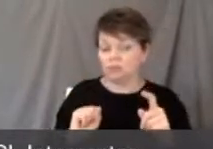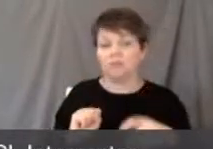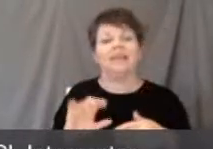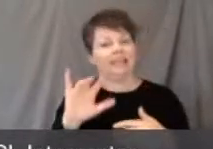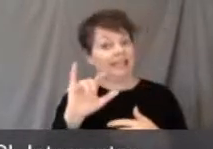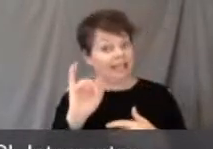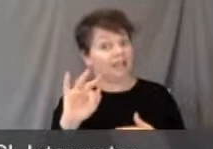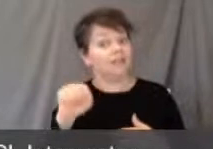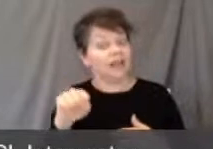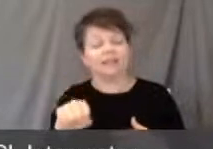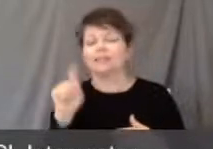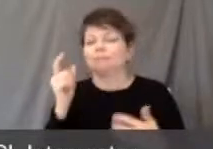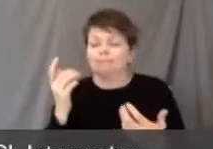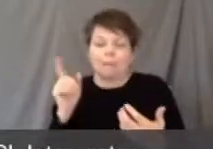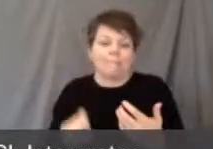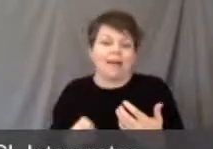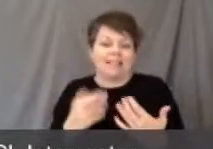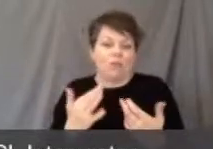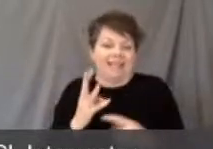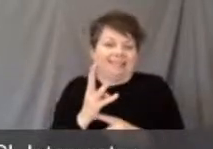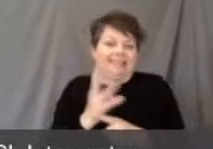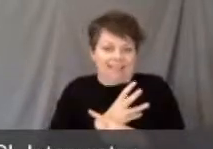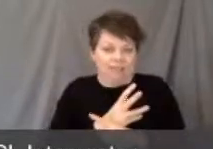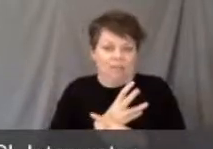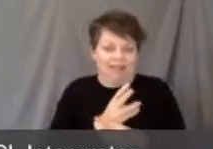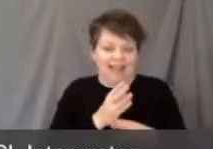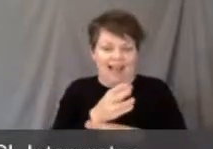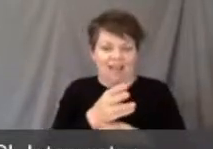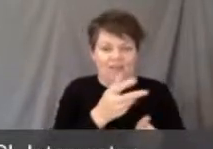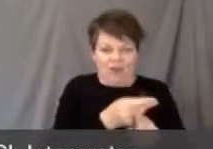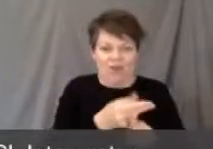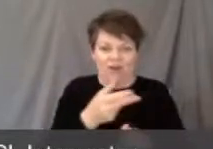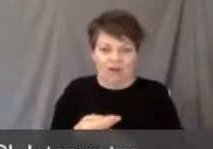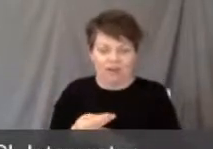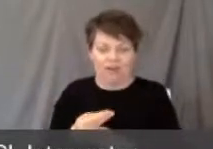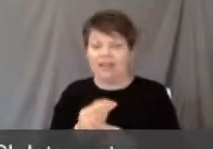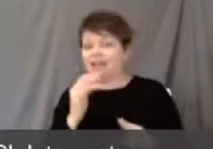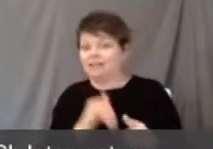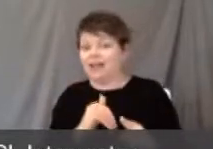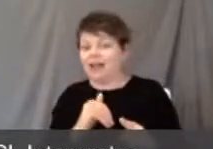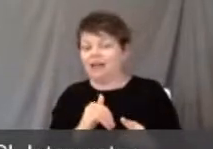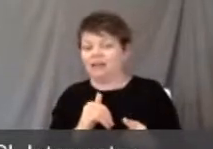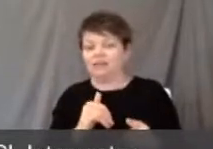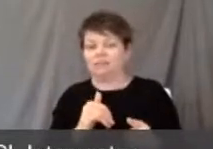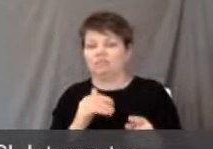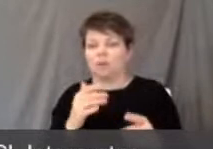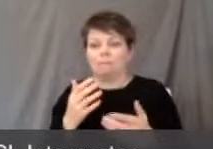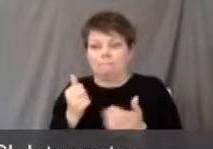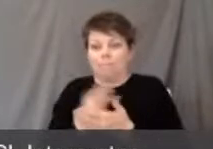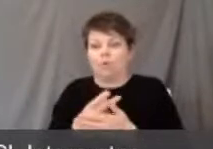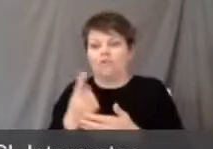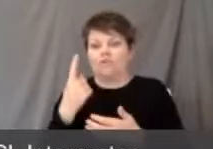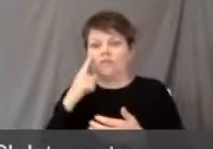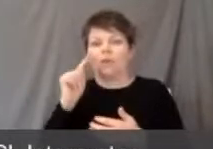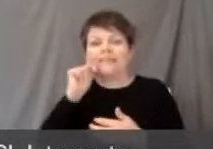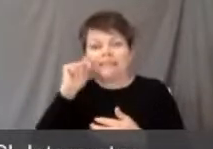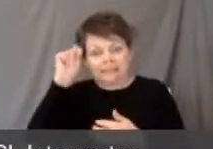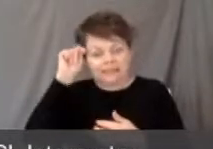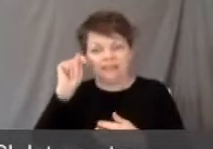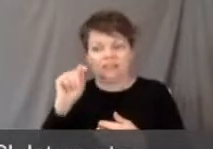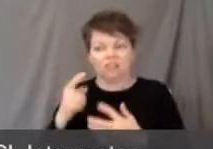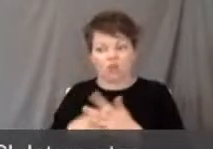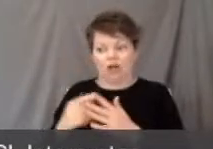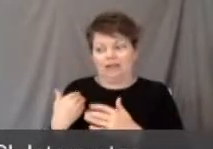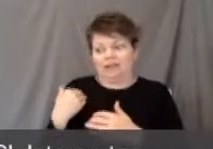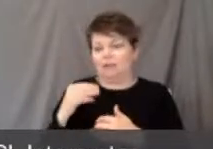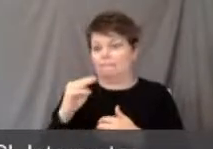least 6 months from the initial dose, and it was only approved starting in May for the younger teen population. So I